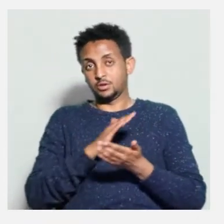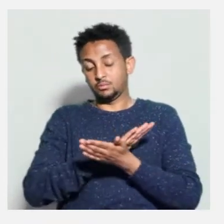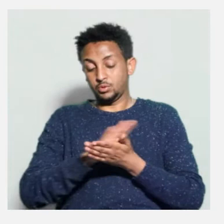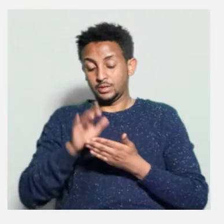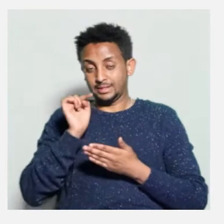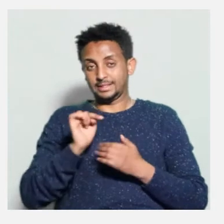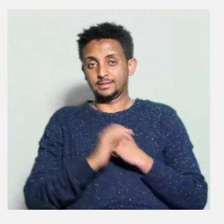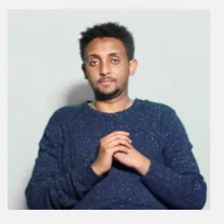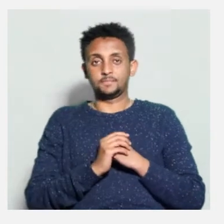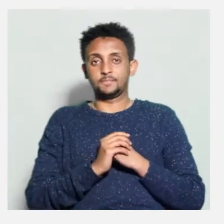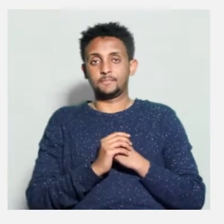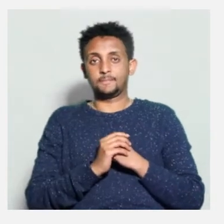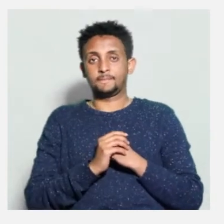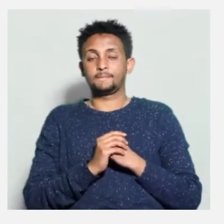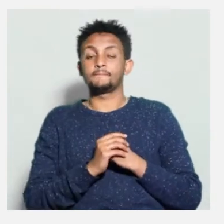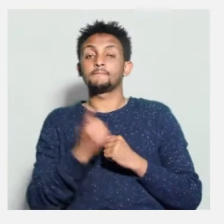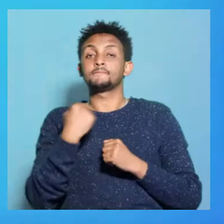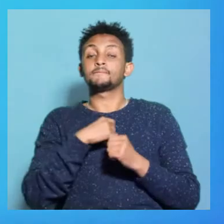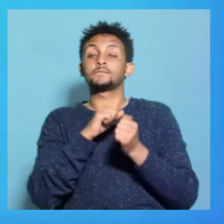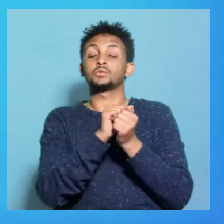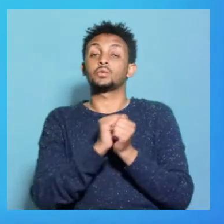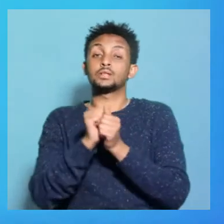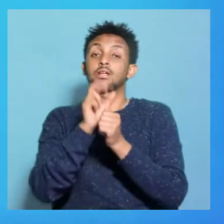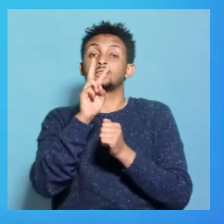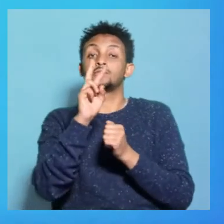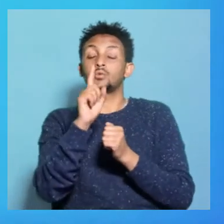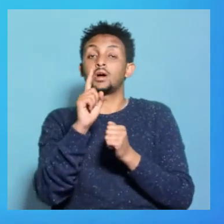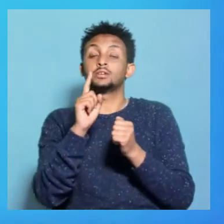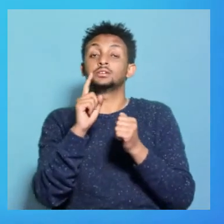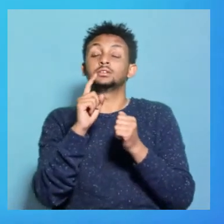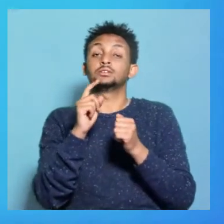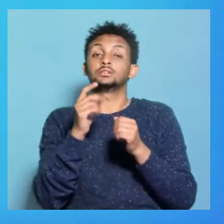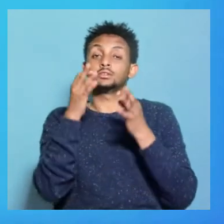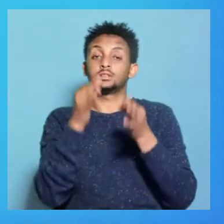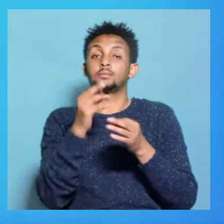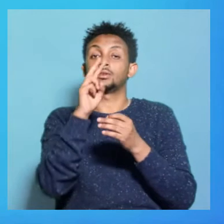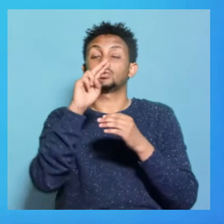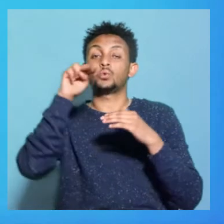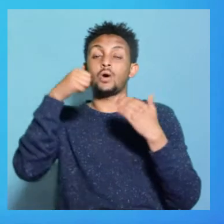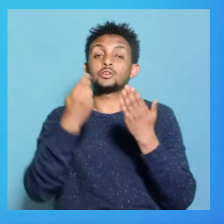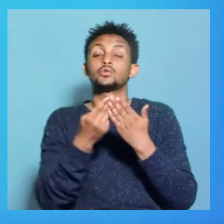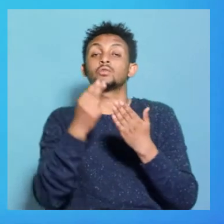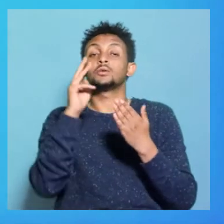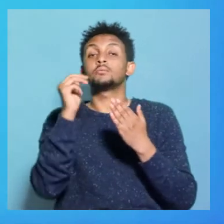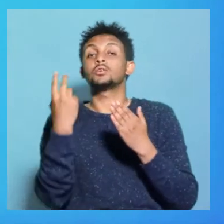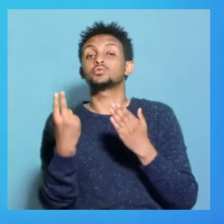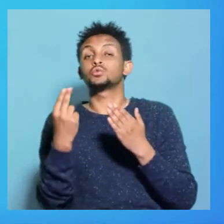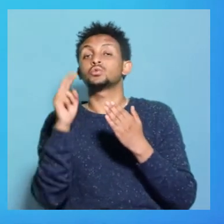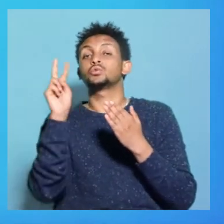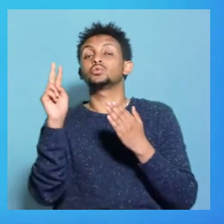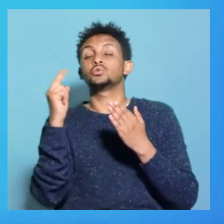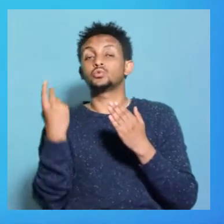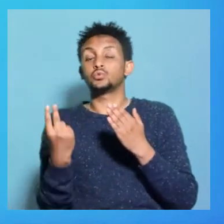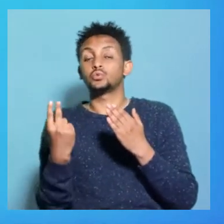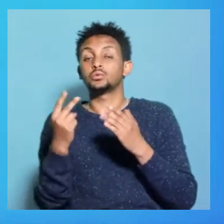this all together, v1 can be determined as twice of mass 2